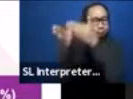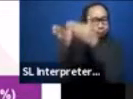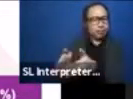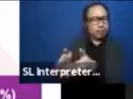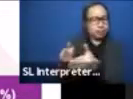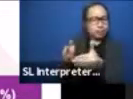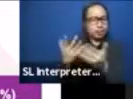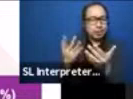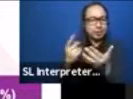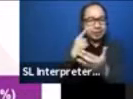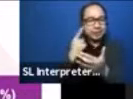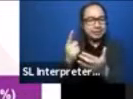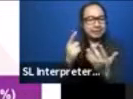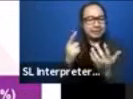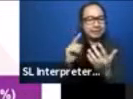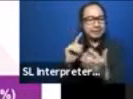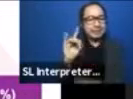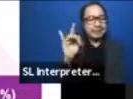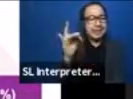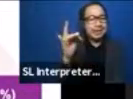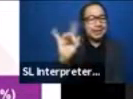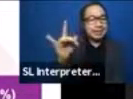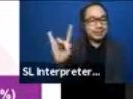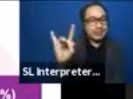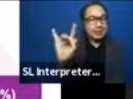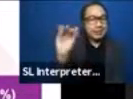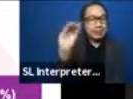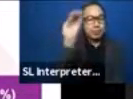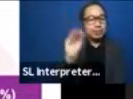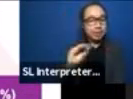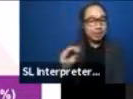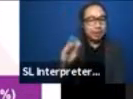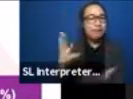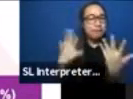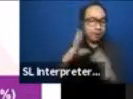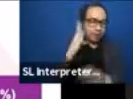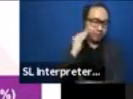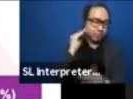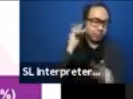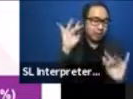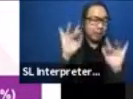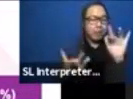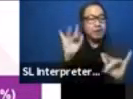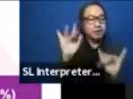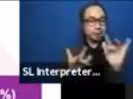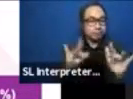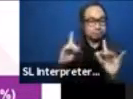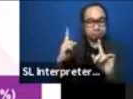80% experience with sexual harassment in the past 6 months.